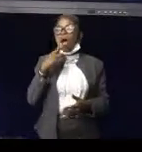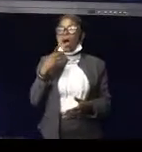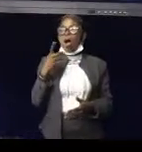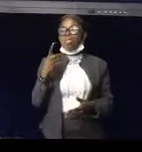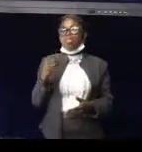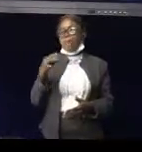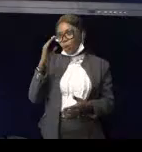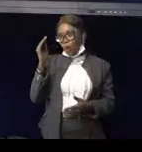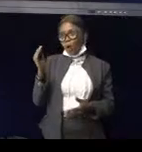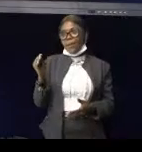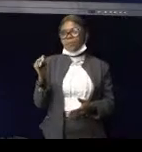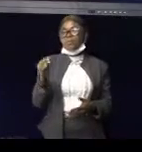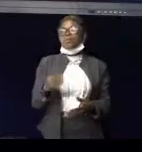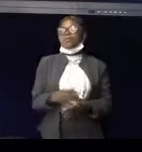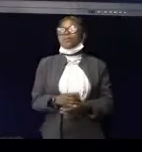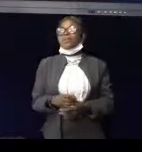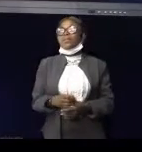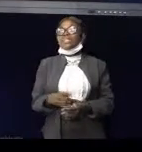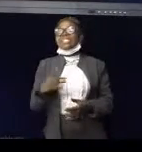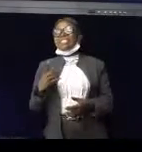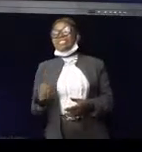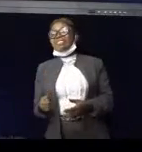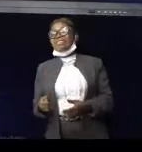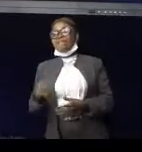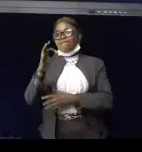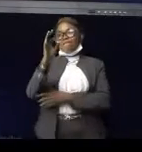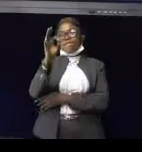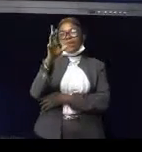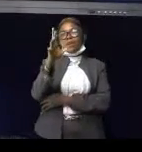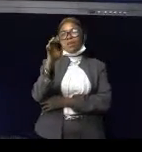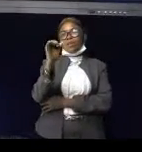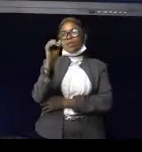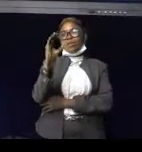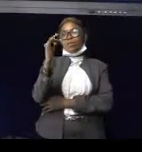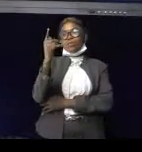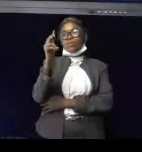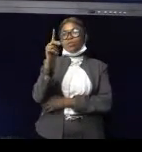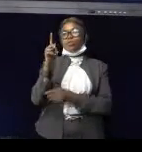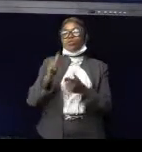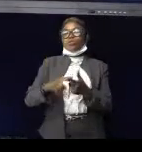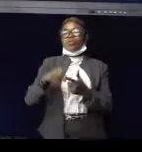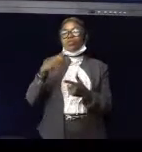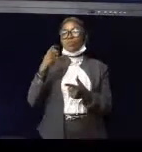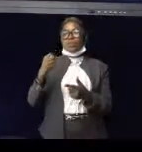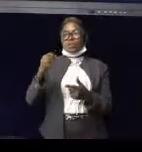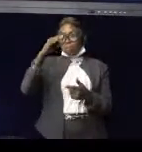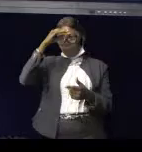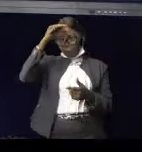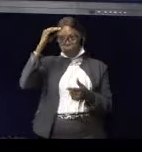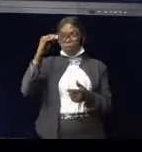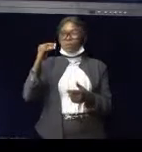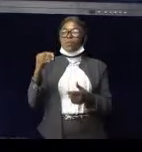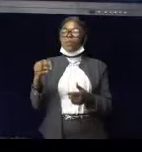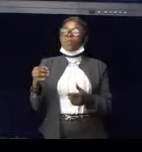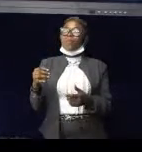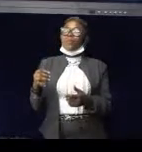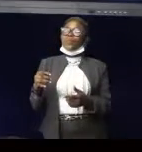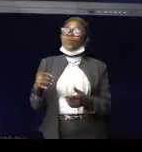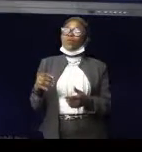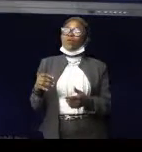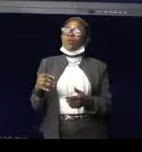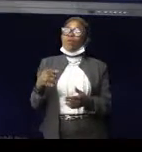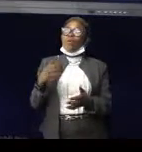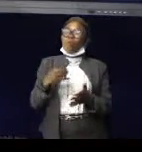the fraction we are interested in is the fraction for the boys, but in relation to the girls. So what fraction are